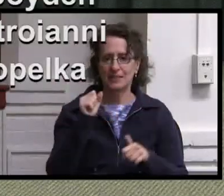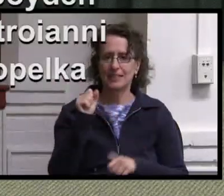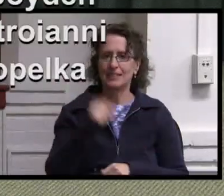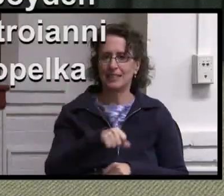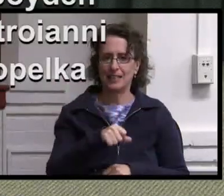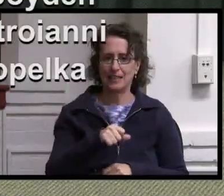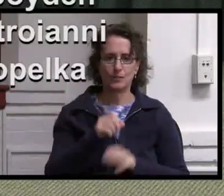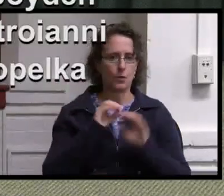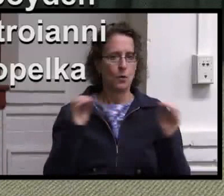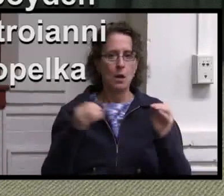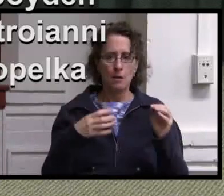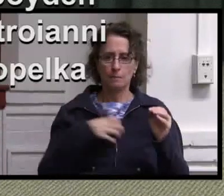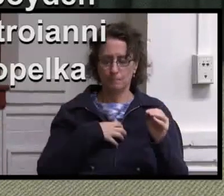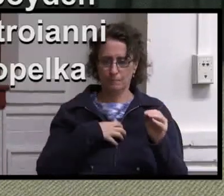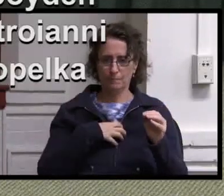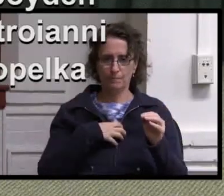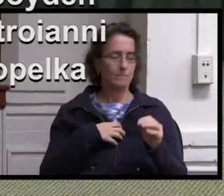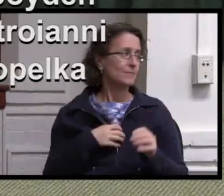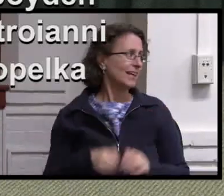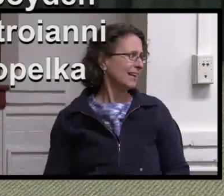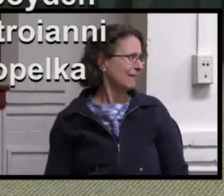opposed?